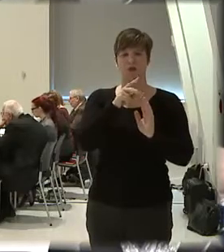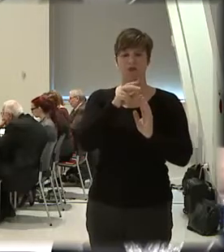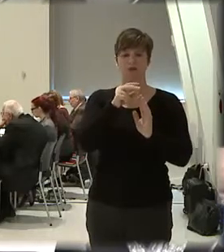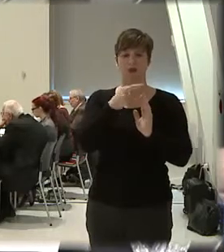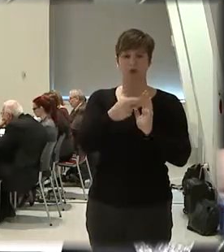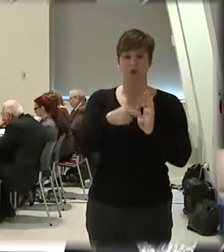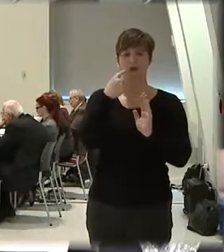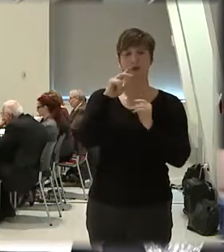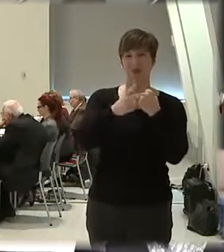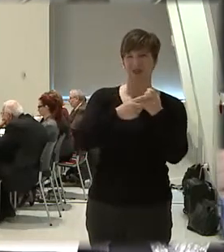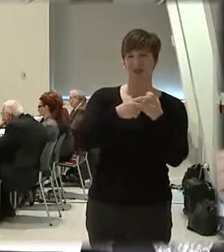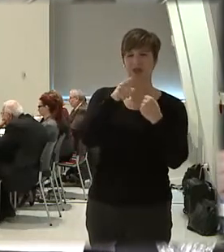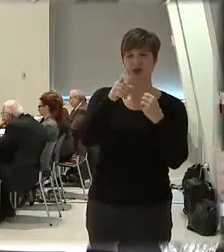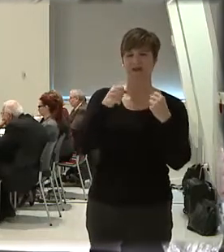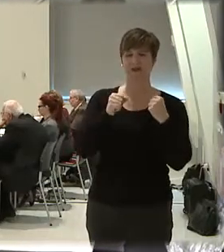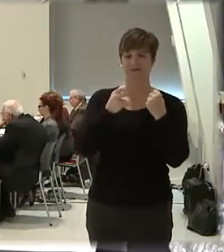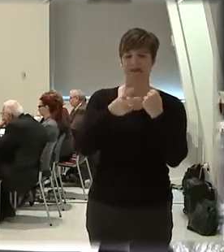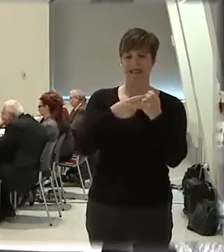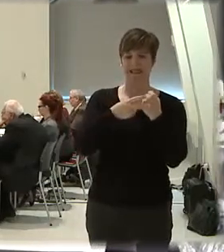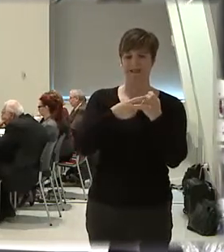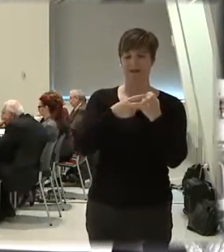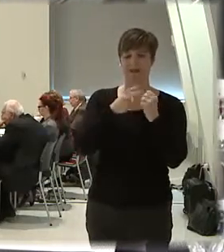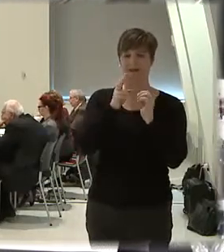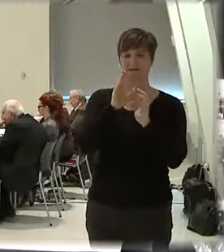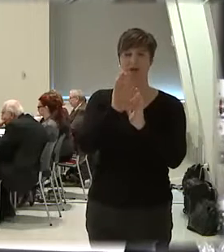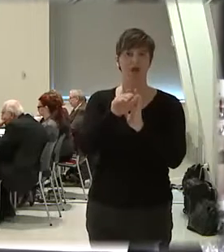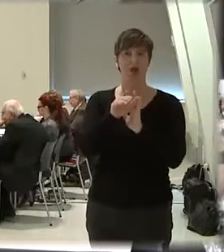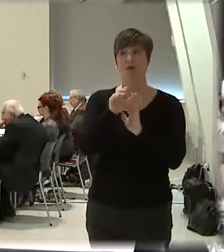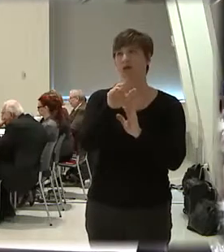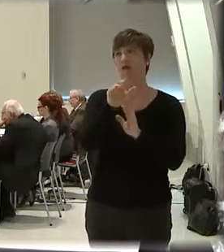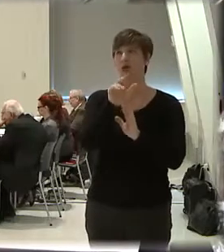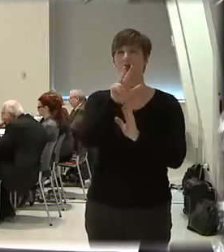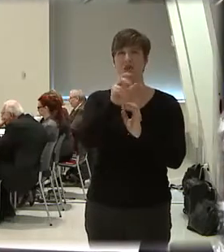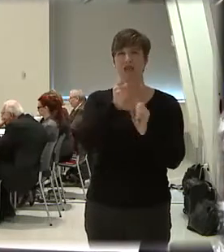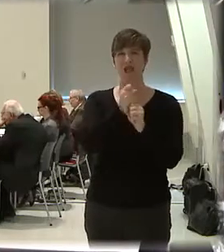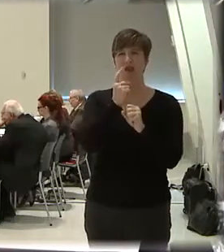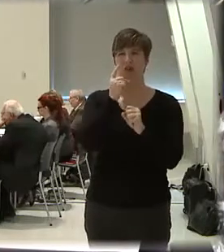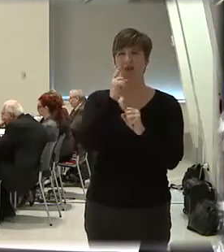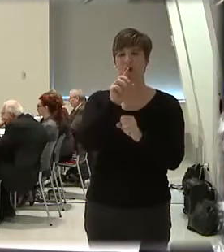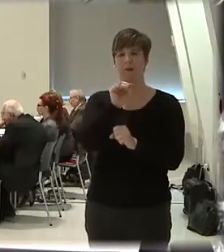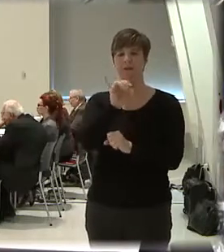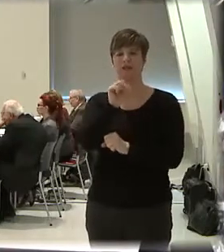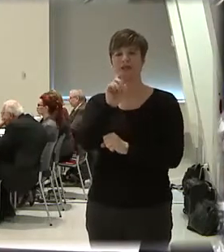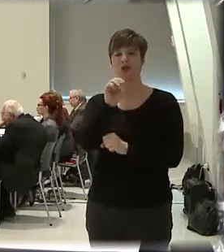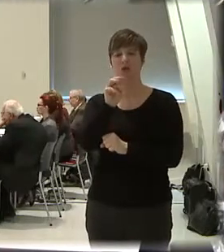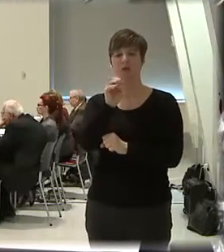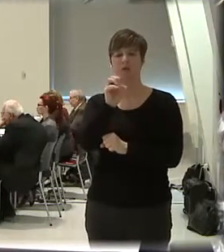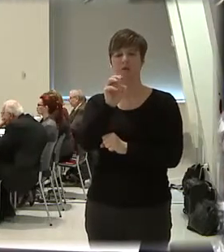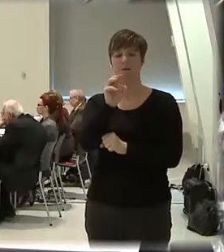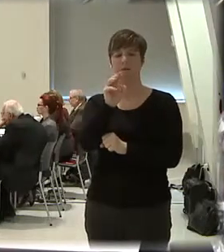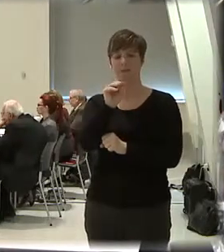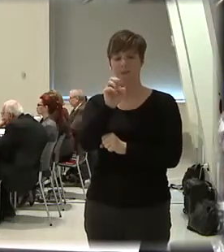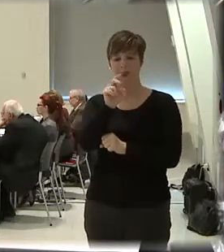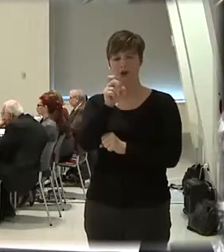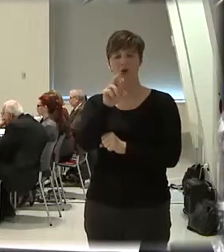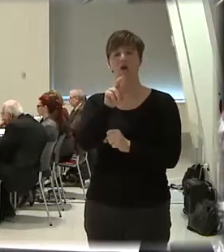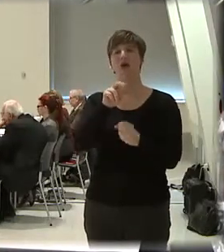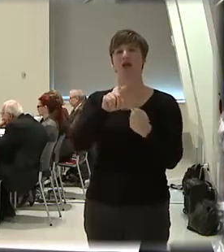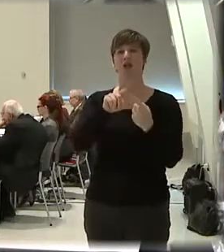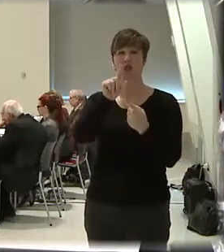video until some defined period of time, 20 years, 3 years, I think, for misdemeanors, 20 years for felonies